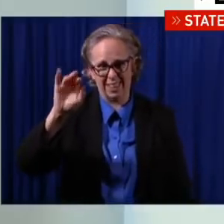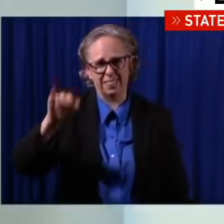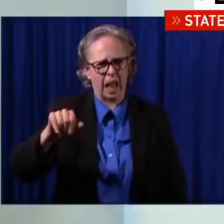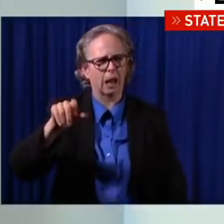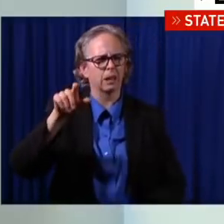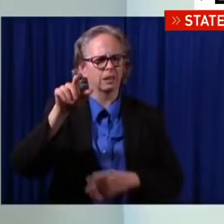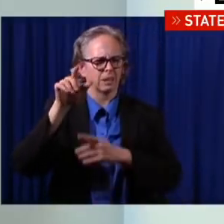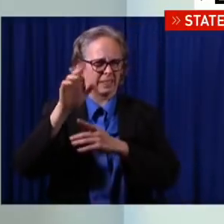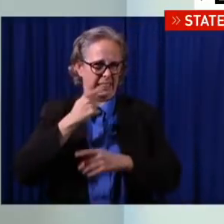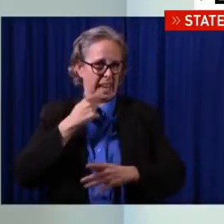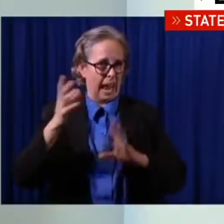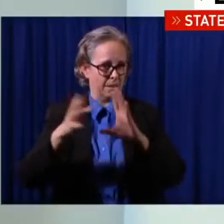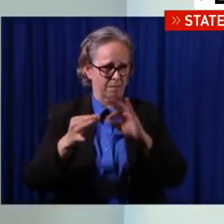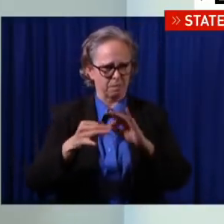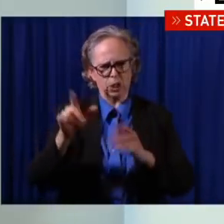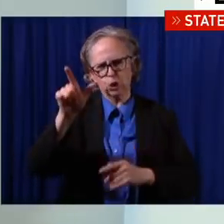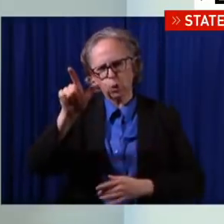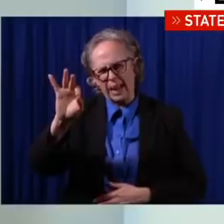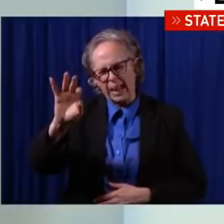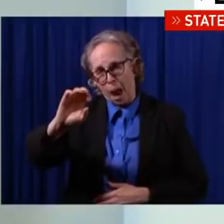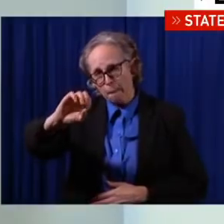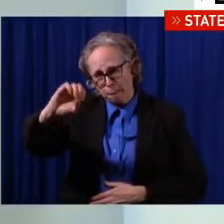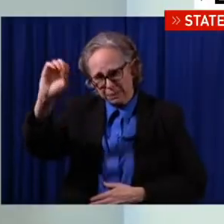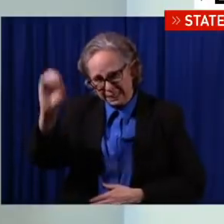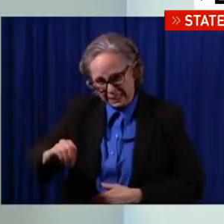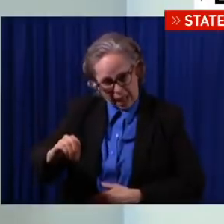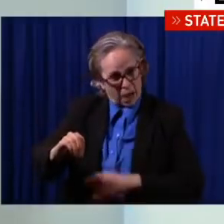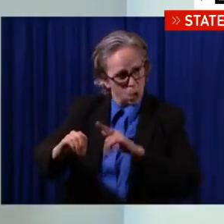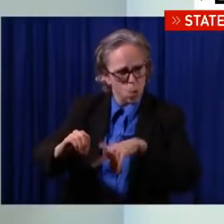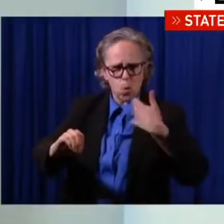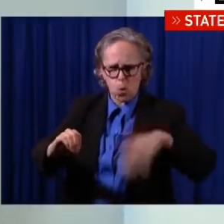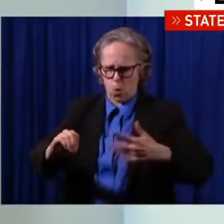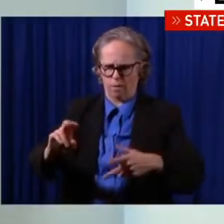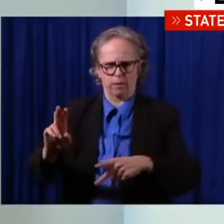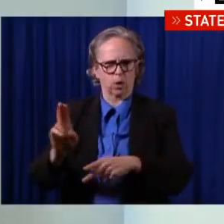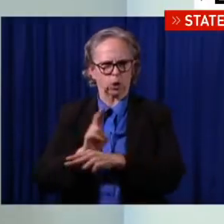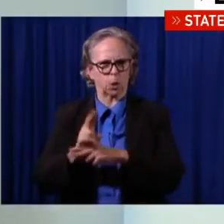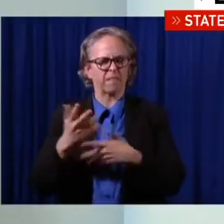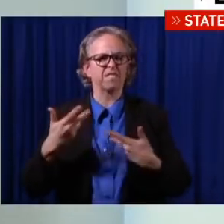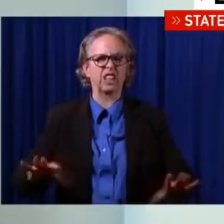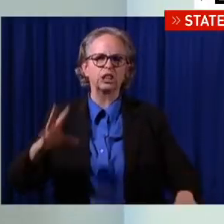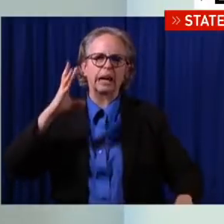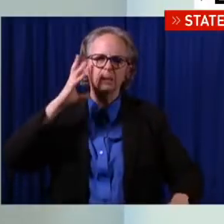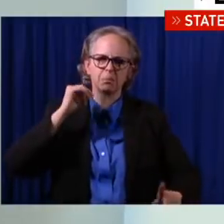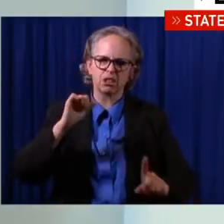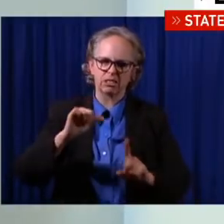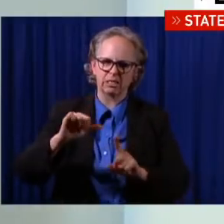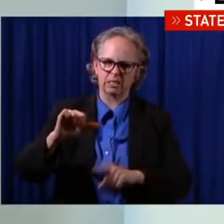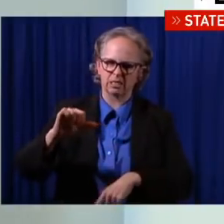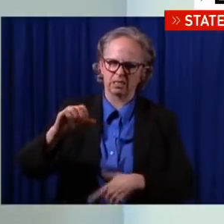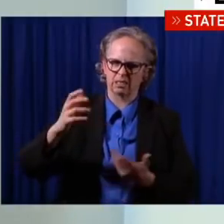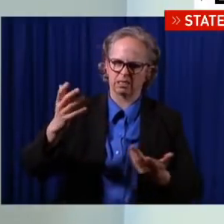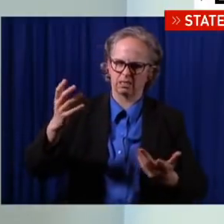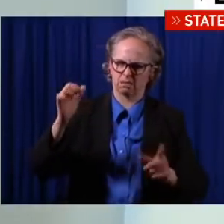consumers say they have been targets of digital fraud related to COVID-19.